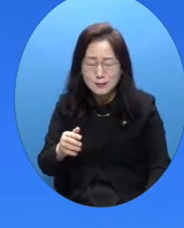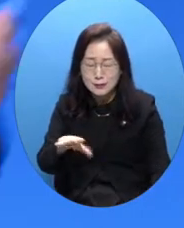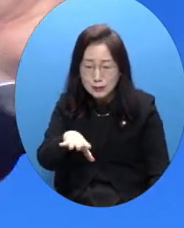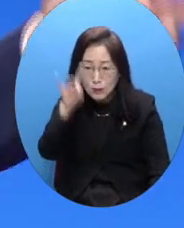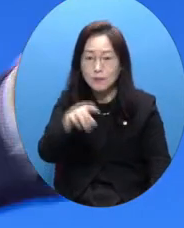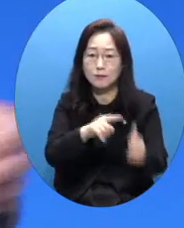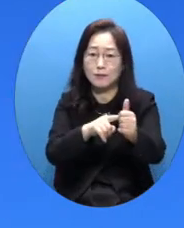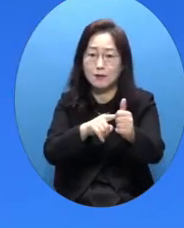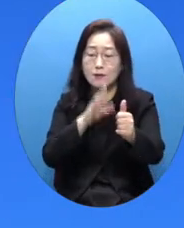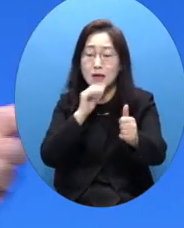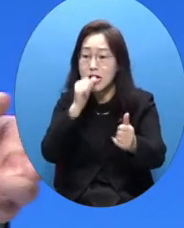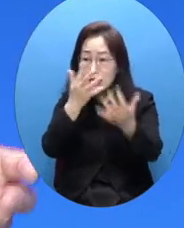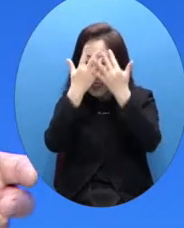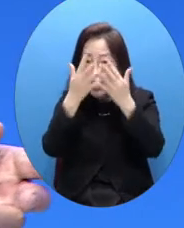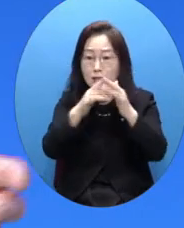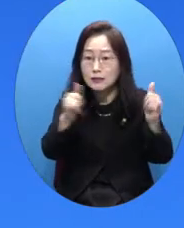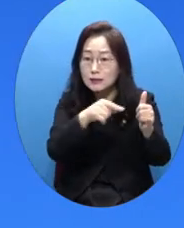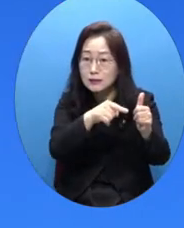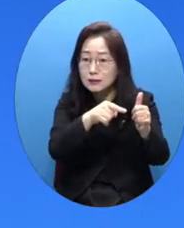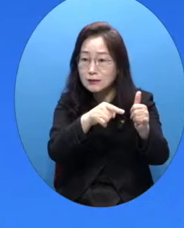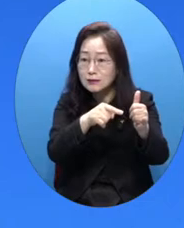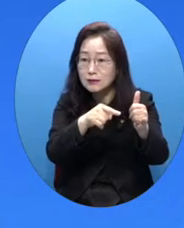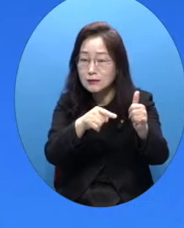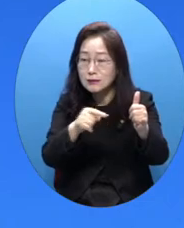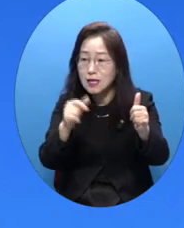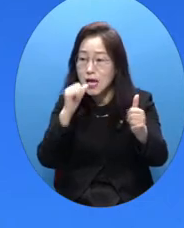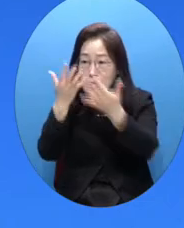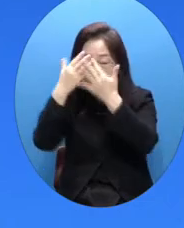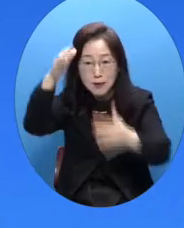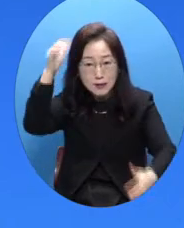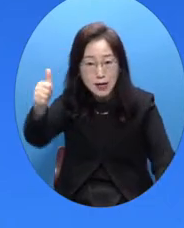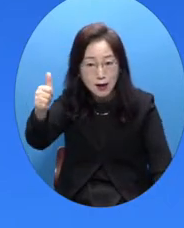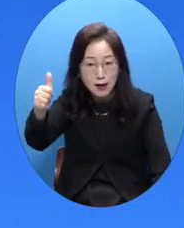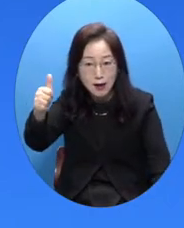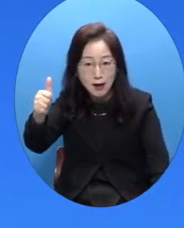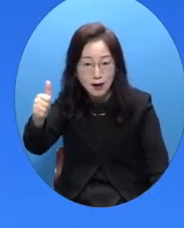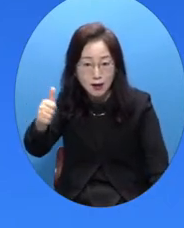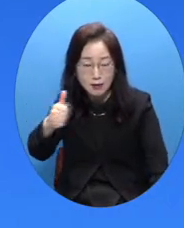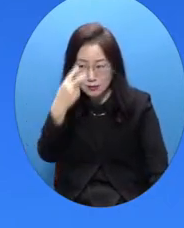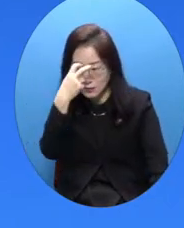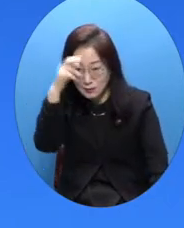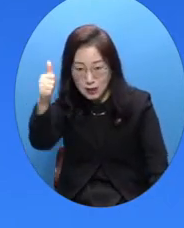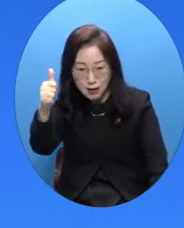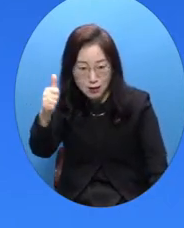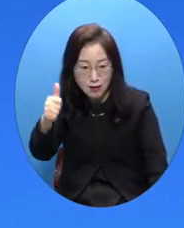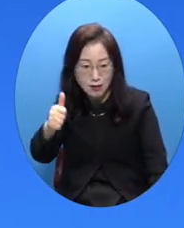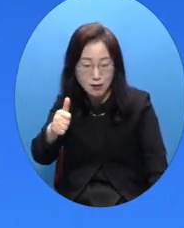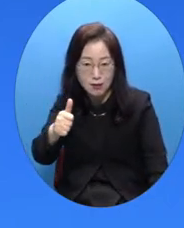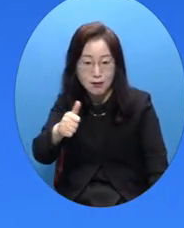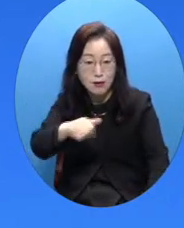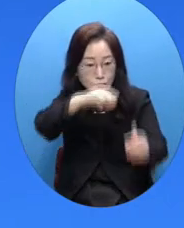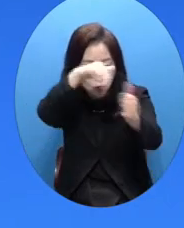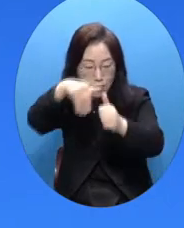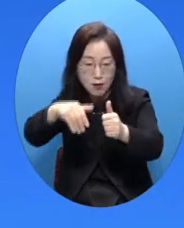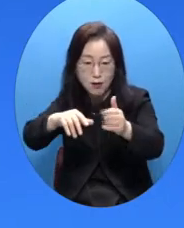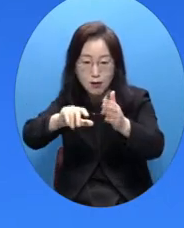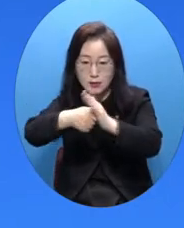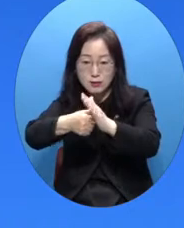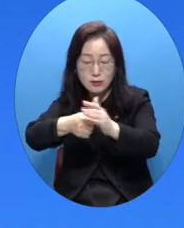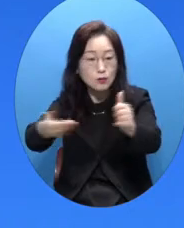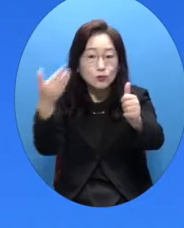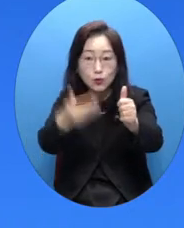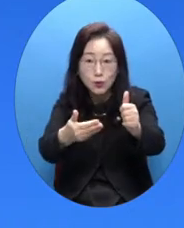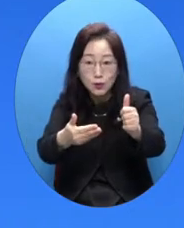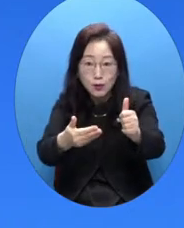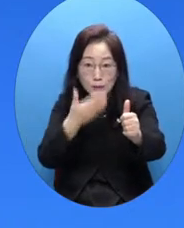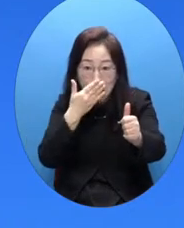could could not happen he was a prisoner but he was acknowledged by prison keeper and he took care of all